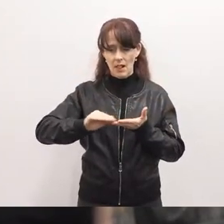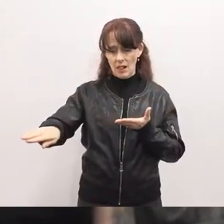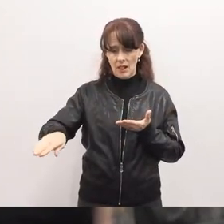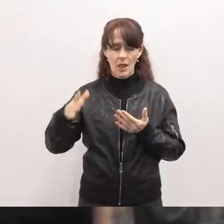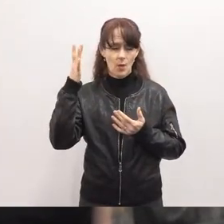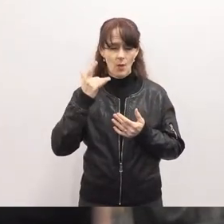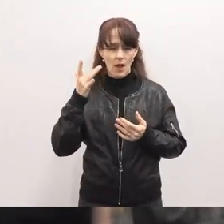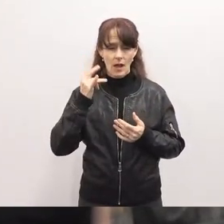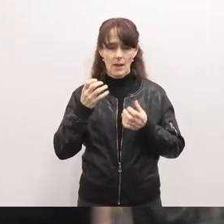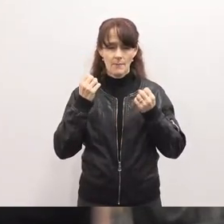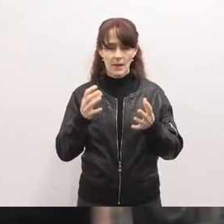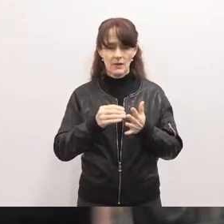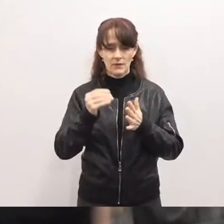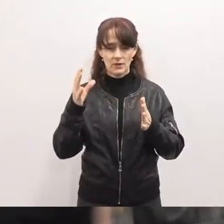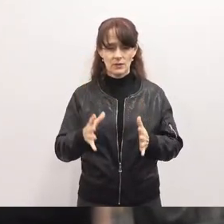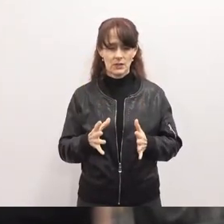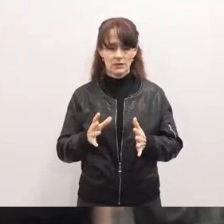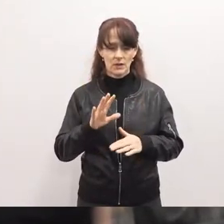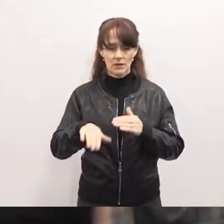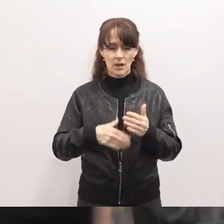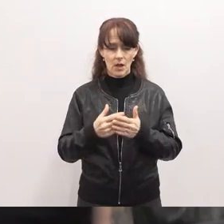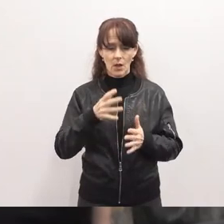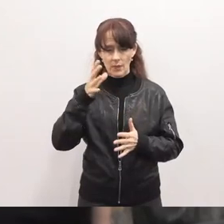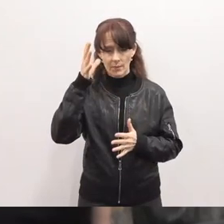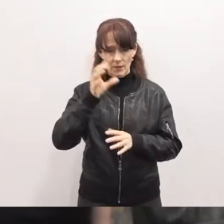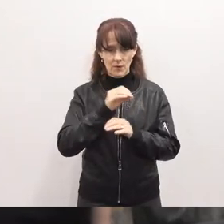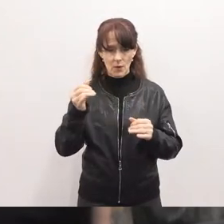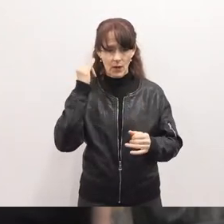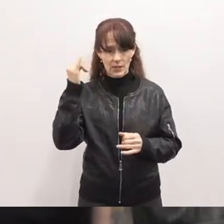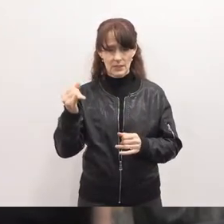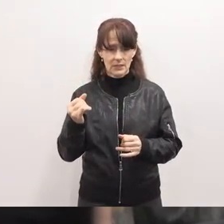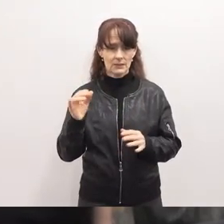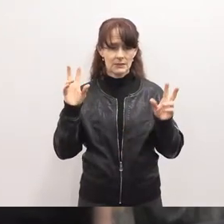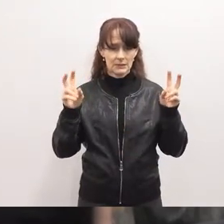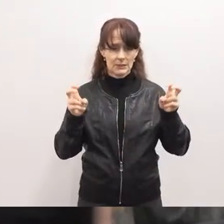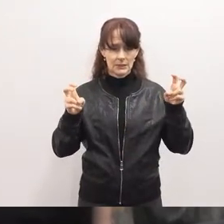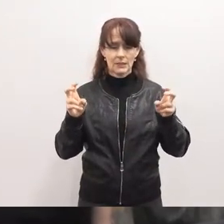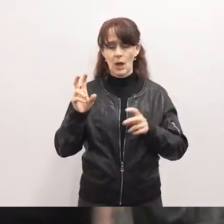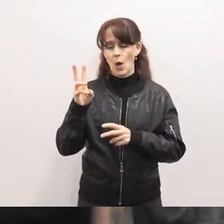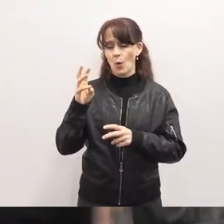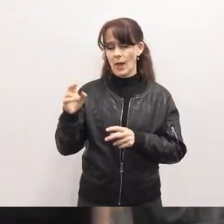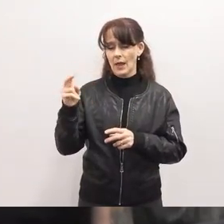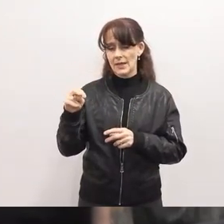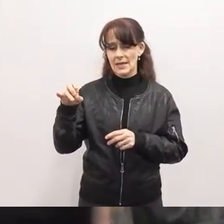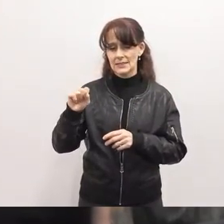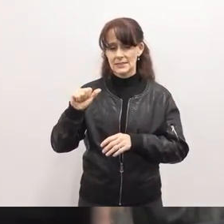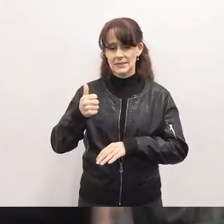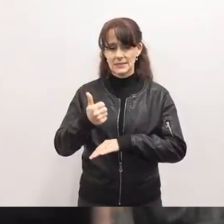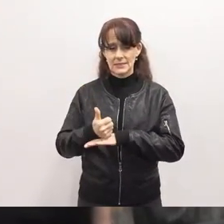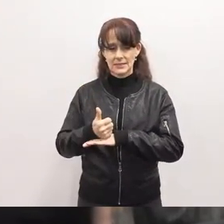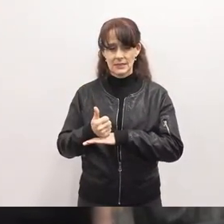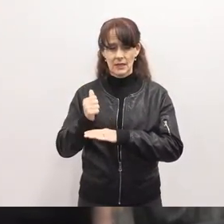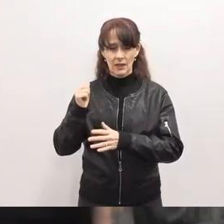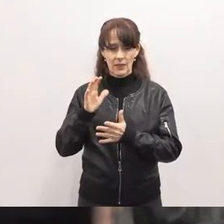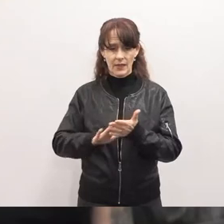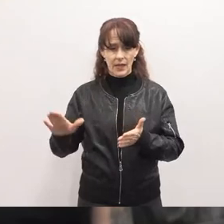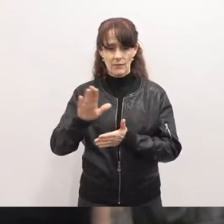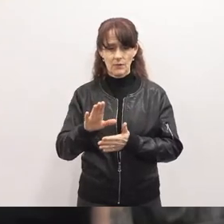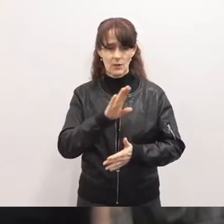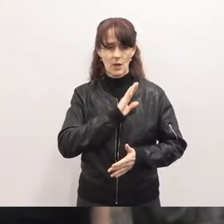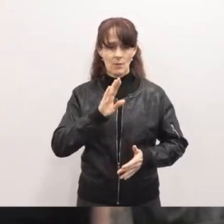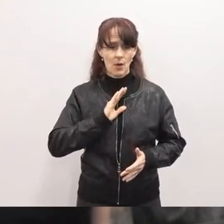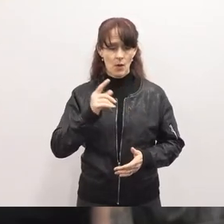is it that many of your teachers and nearly all of the parents have no idea that this so-called wellness center was being put on this campus? If the board thought it was